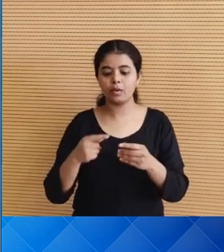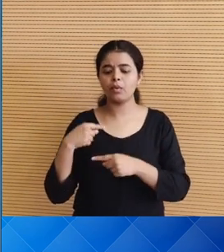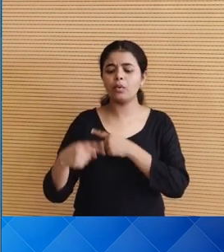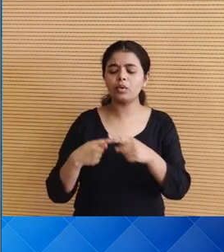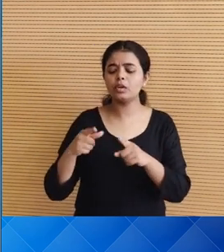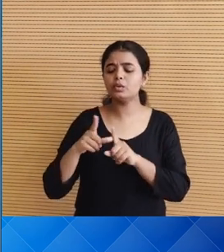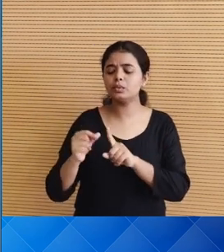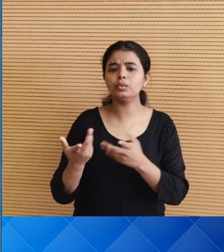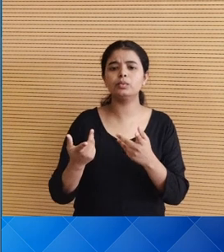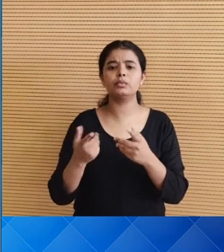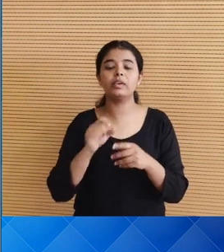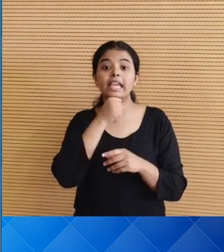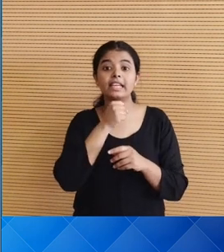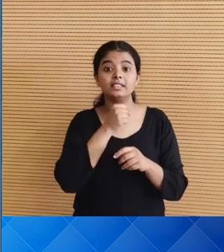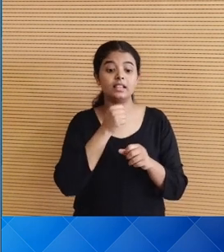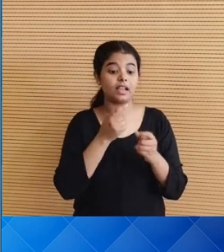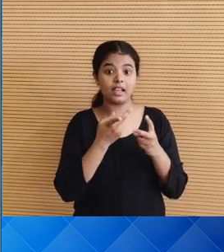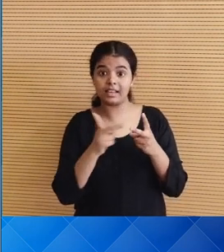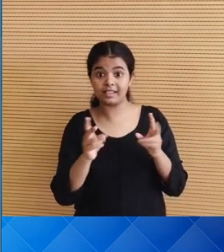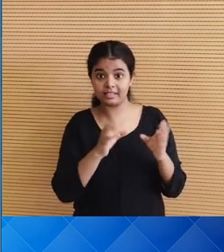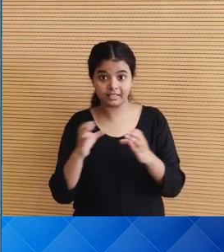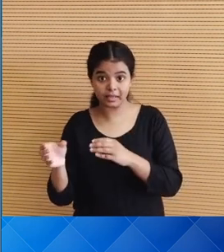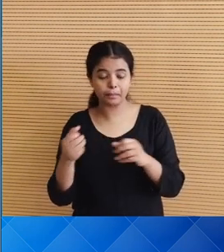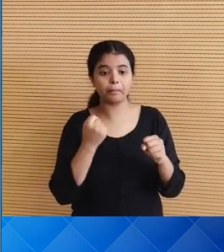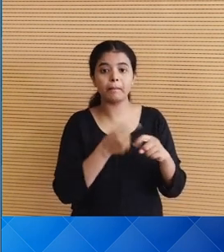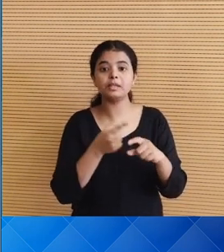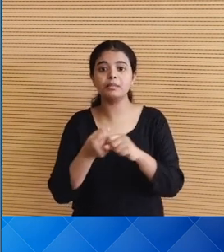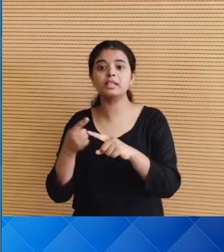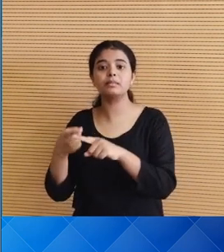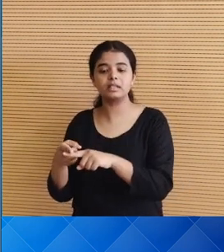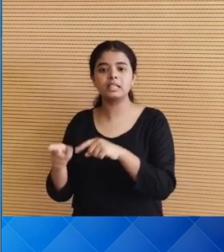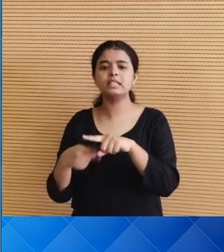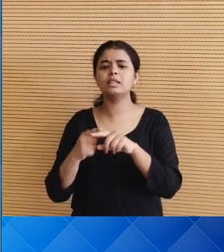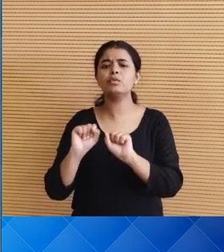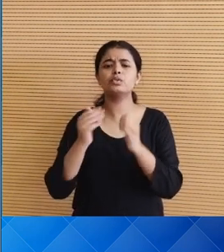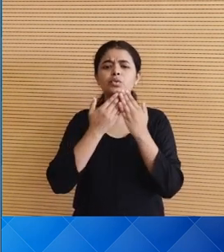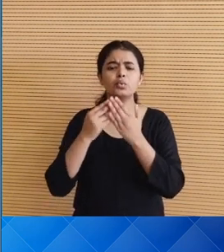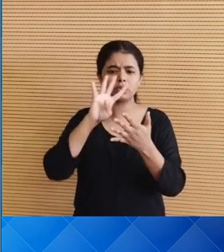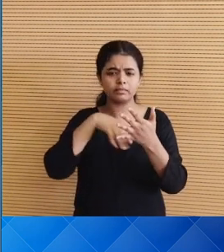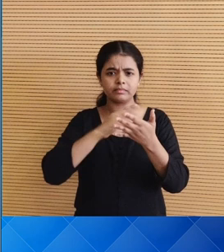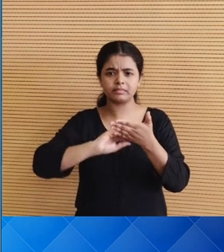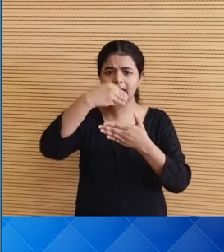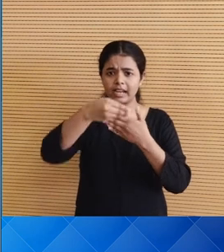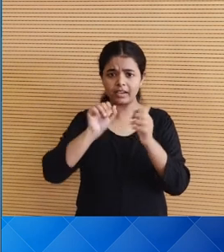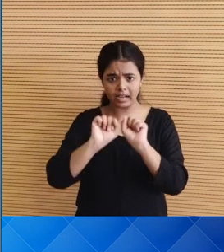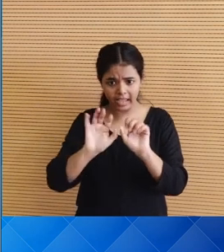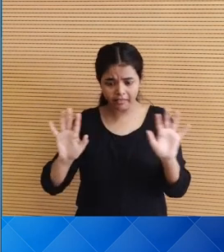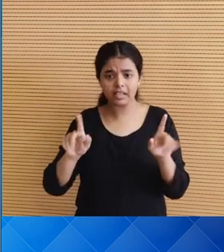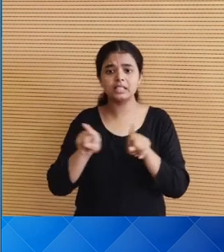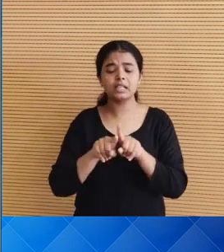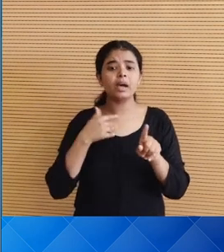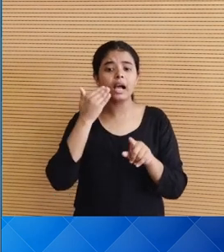routines for different ages are suggested along with the annual school calendar that has a details of different